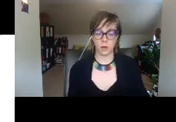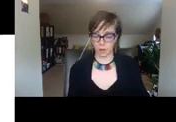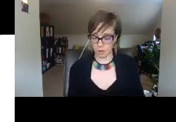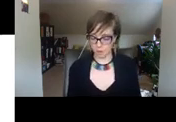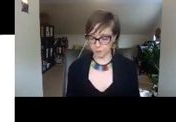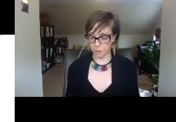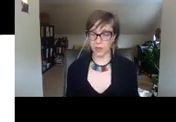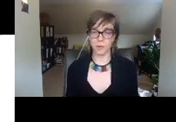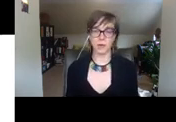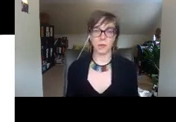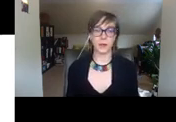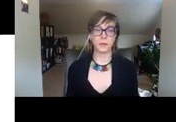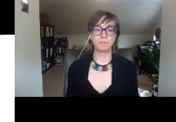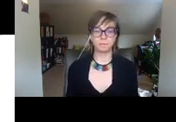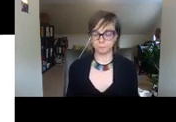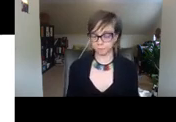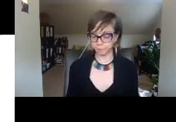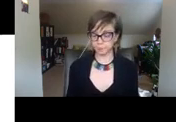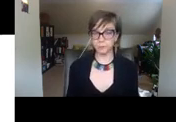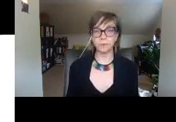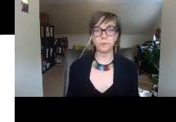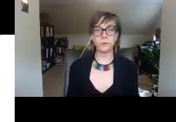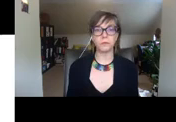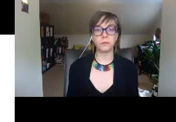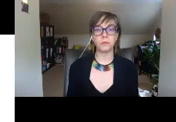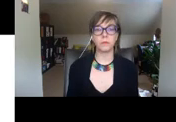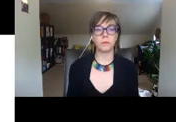impacted by the pandemic.